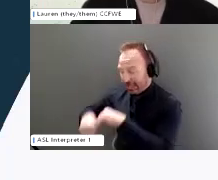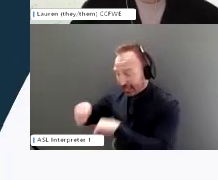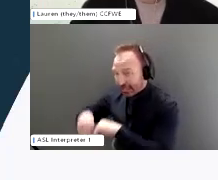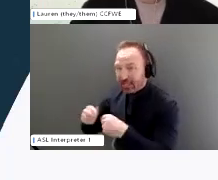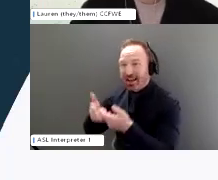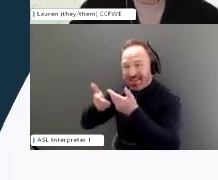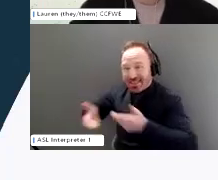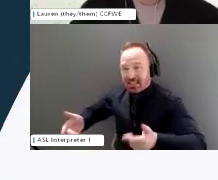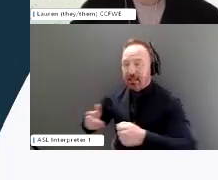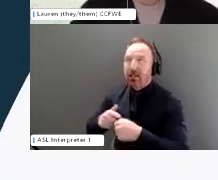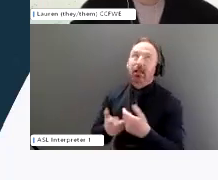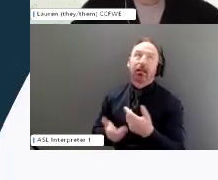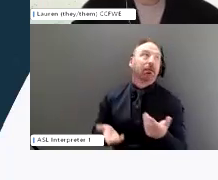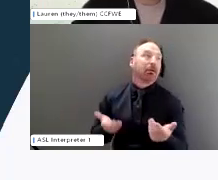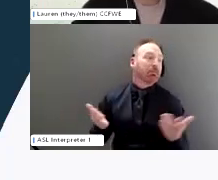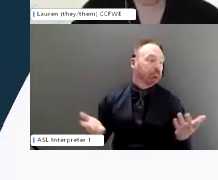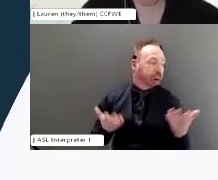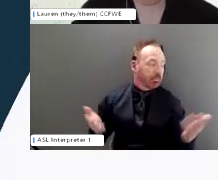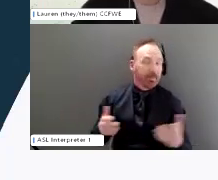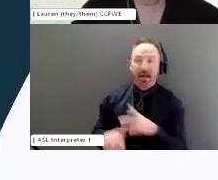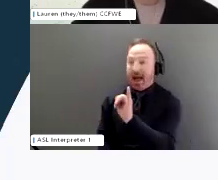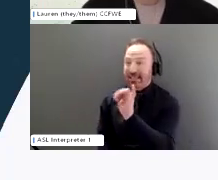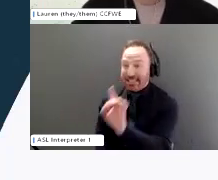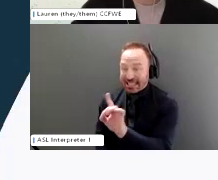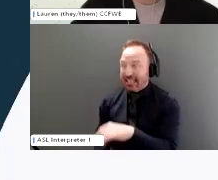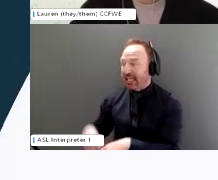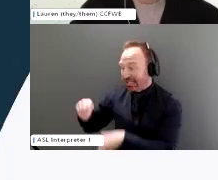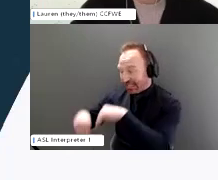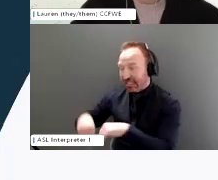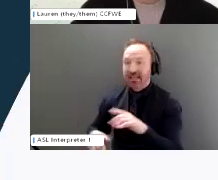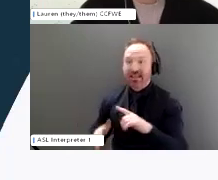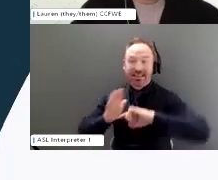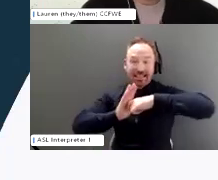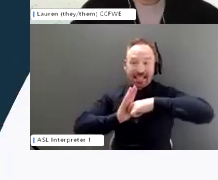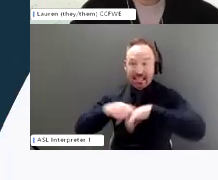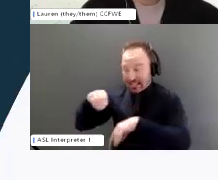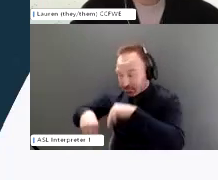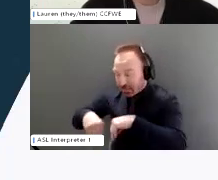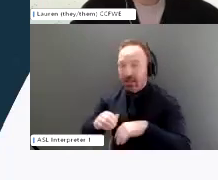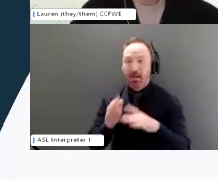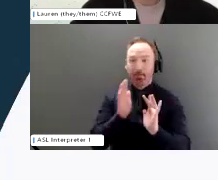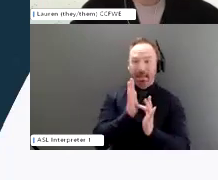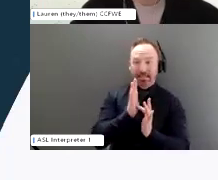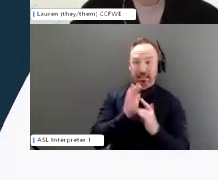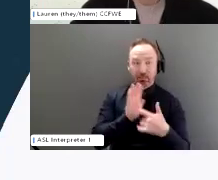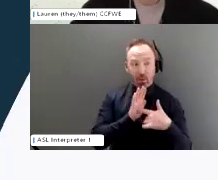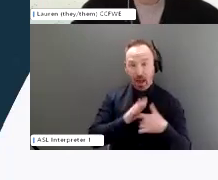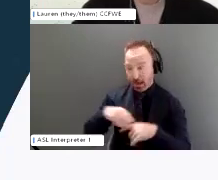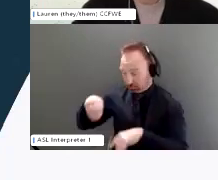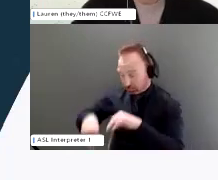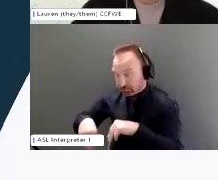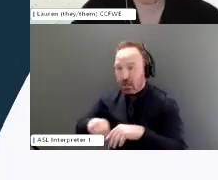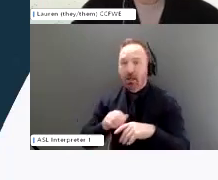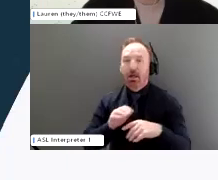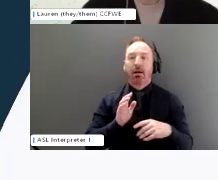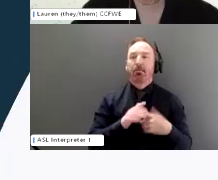may need, such as like their IDs, keys, any medication that they would require, copies